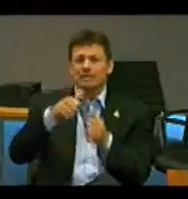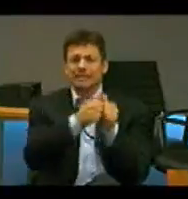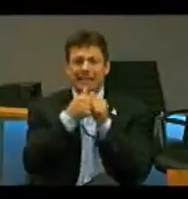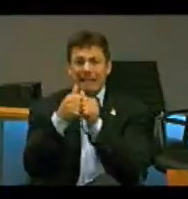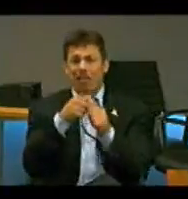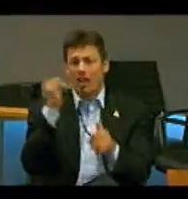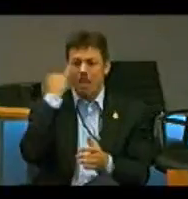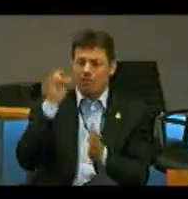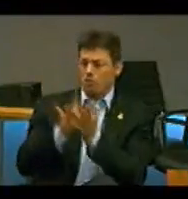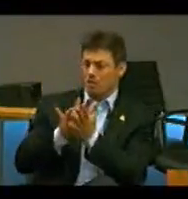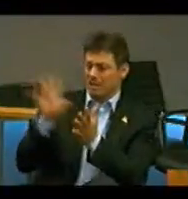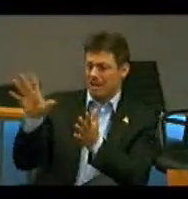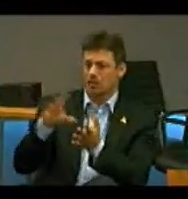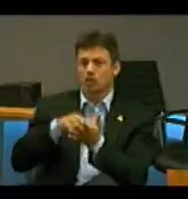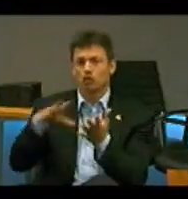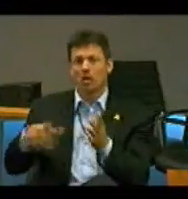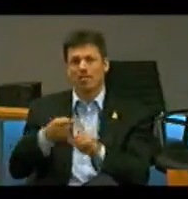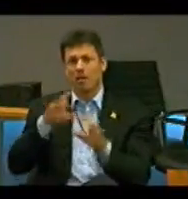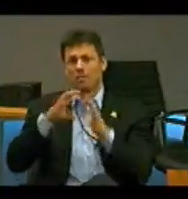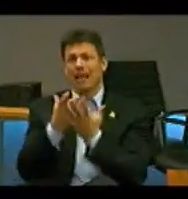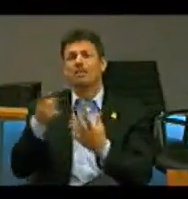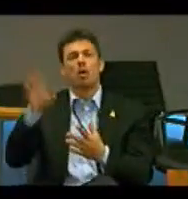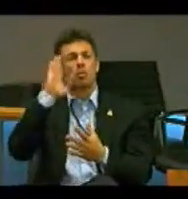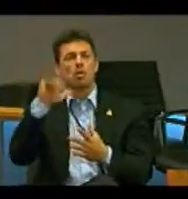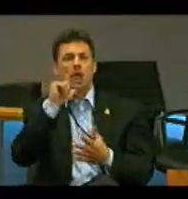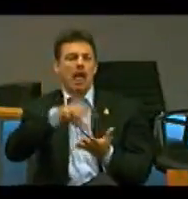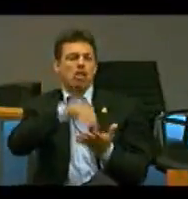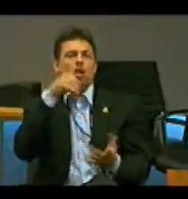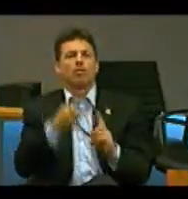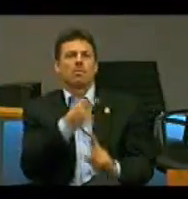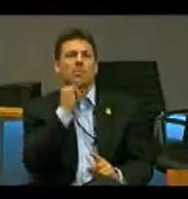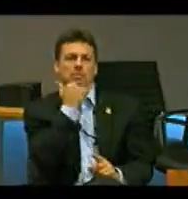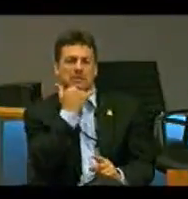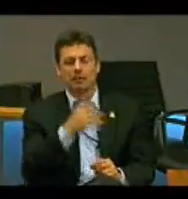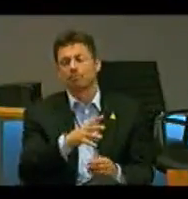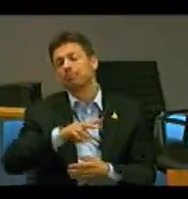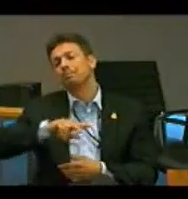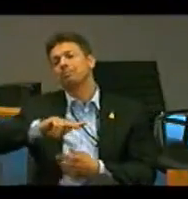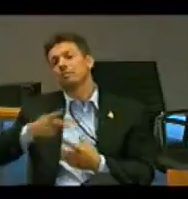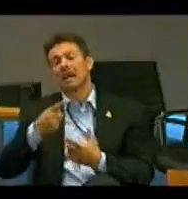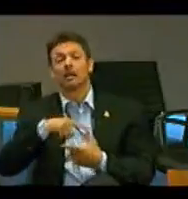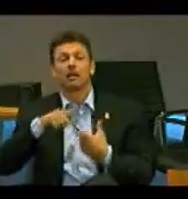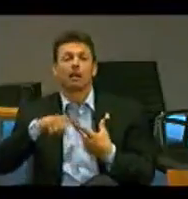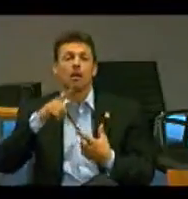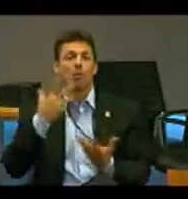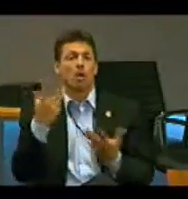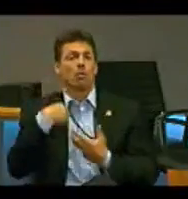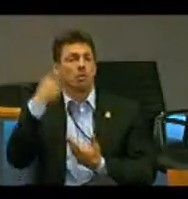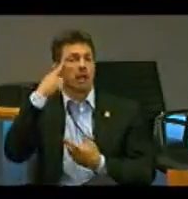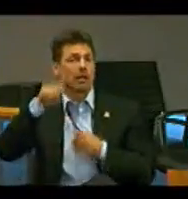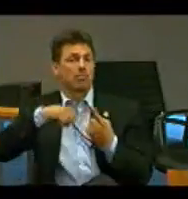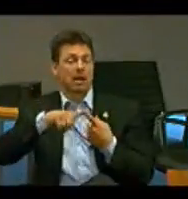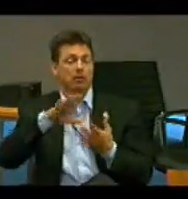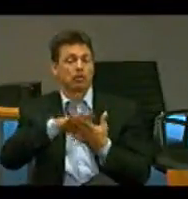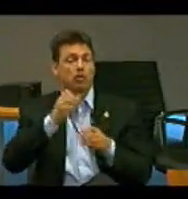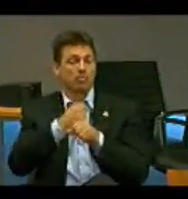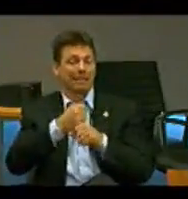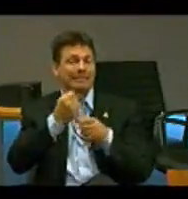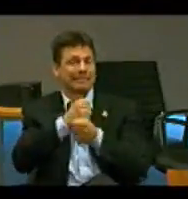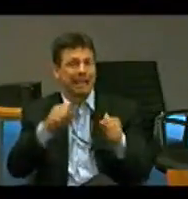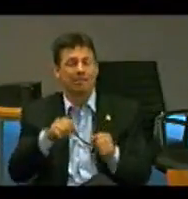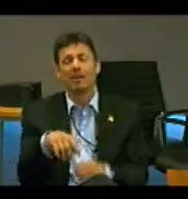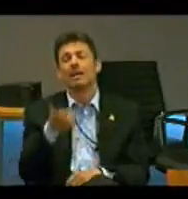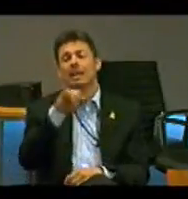them out of class, they don't have a chance to be able to do that. And secondly, when we think about what makes schools more safe, it is